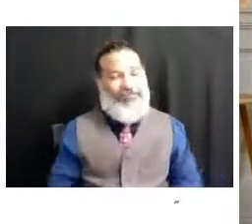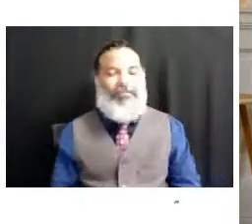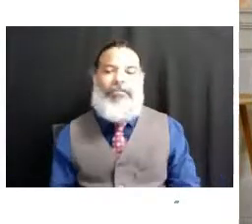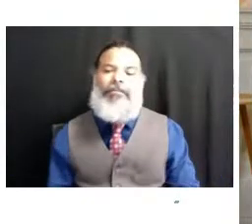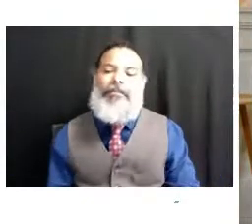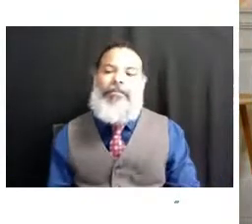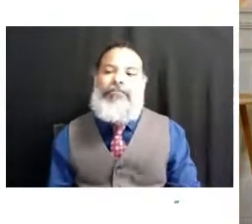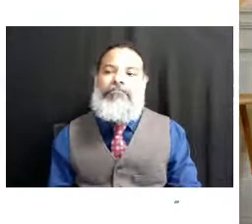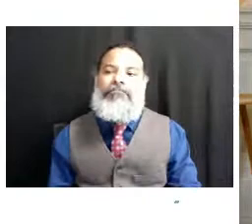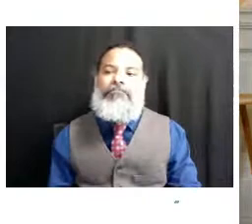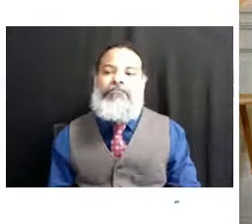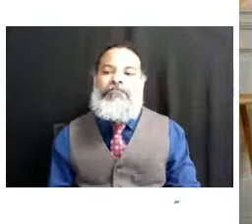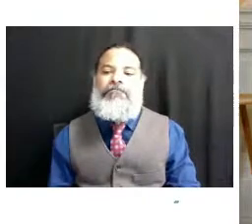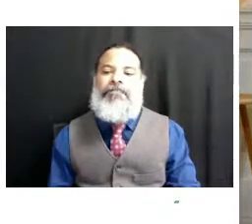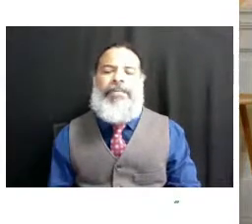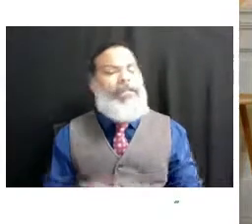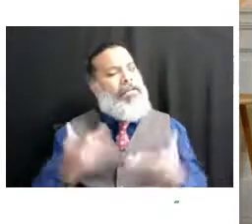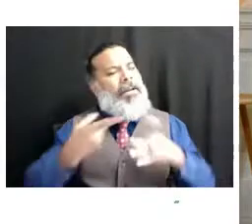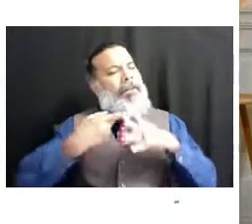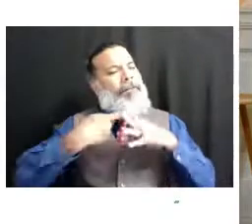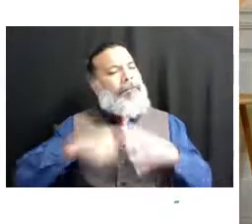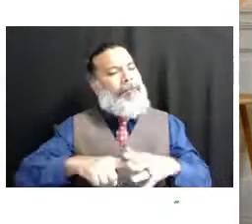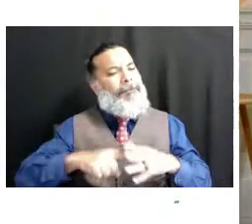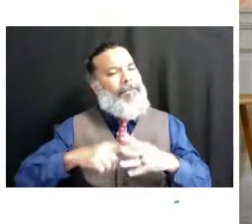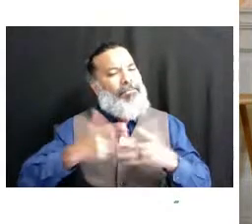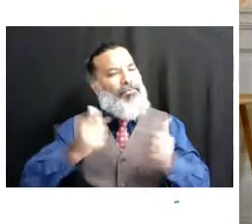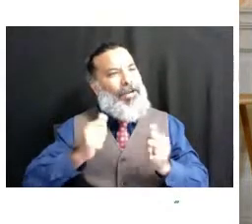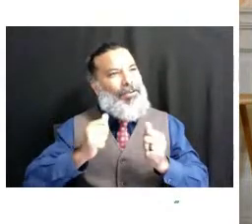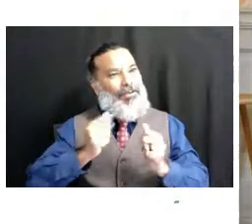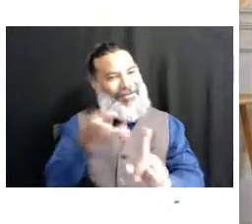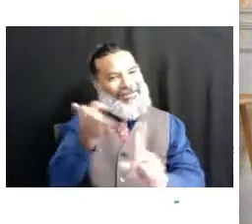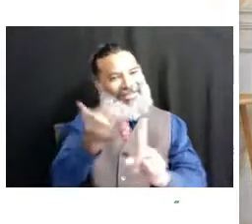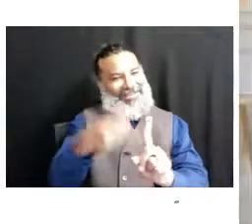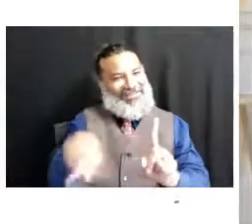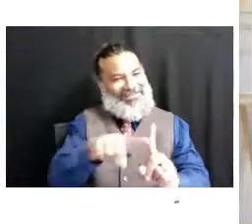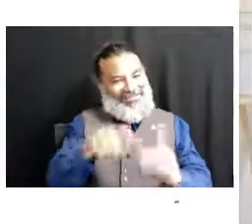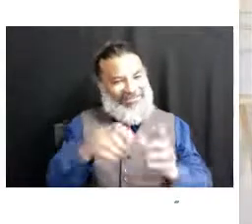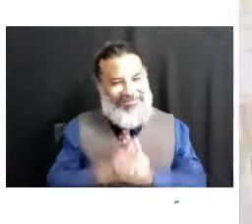So let me begin and try to make my case.